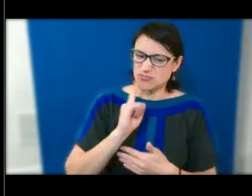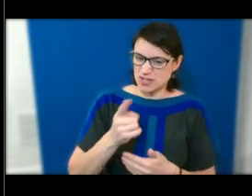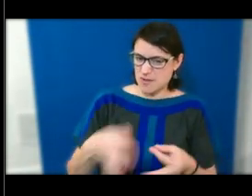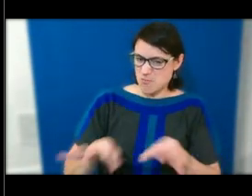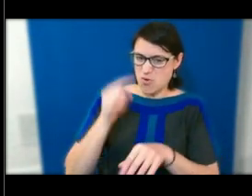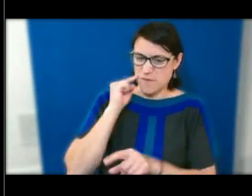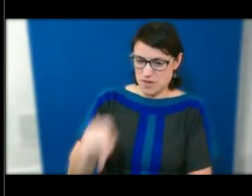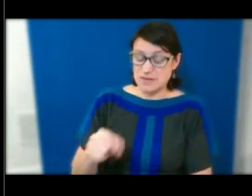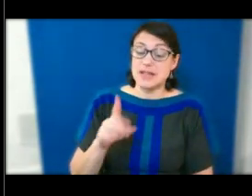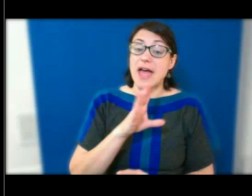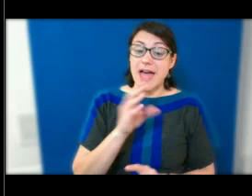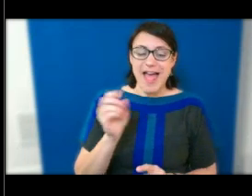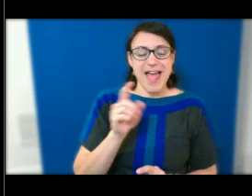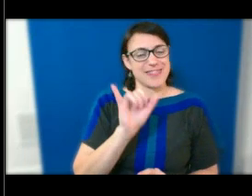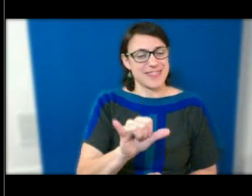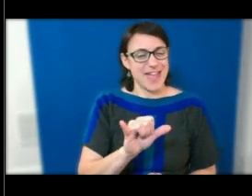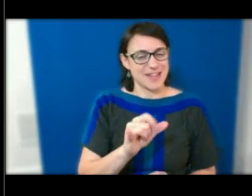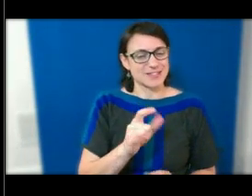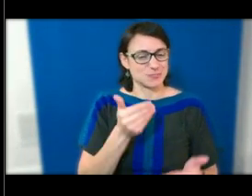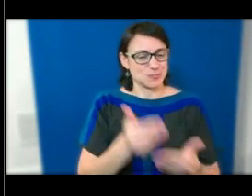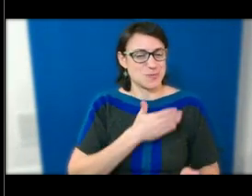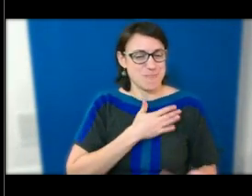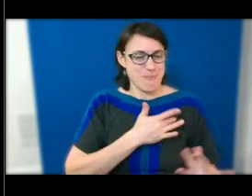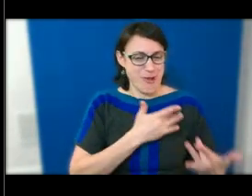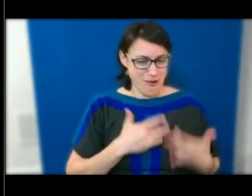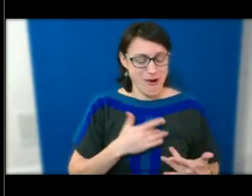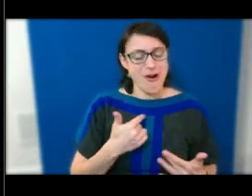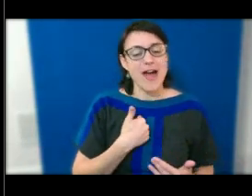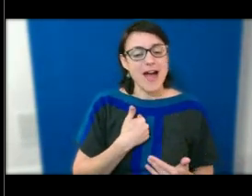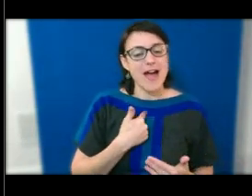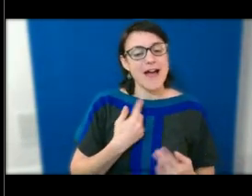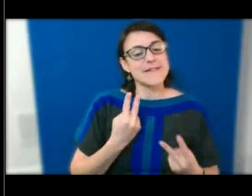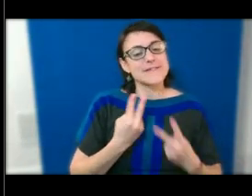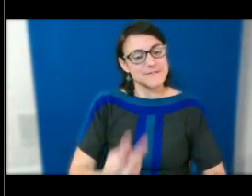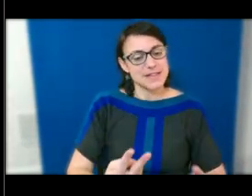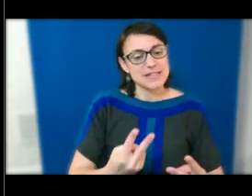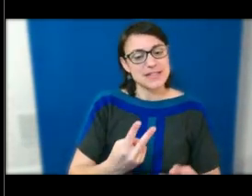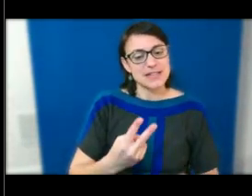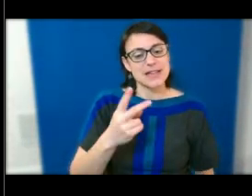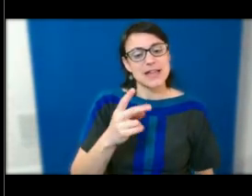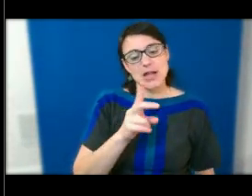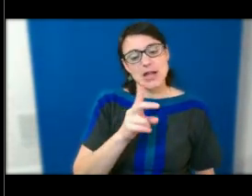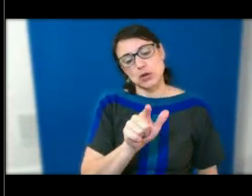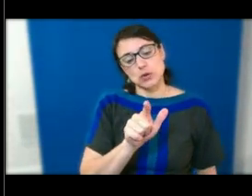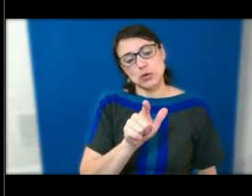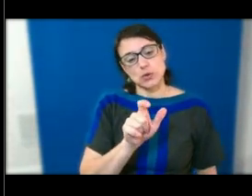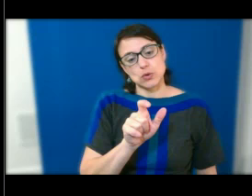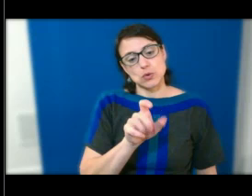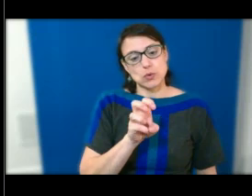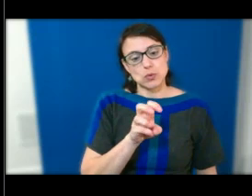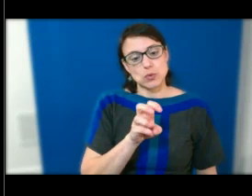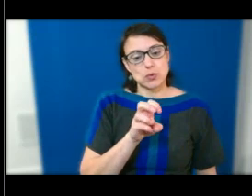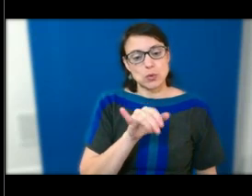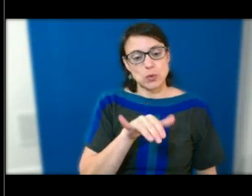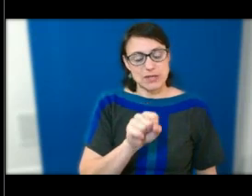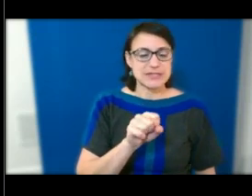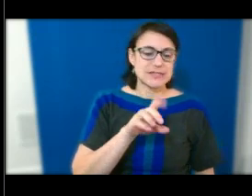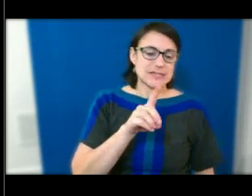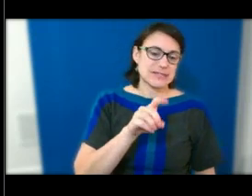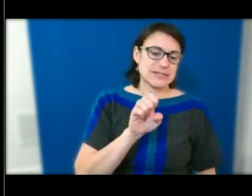visit Lewis, Delaware over the summer and take part in a crab pot jamboree where the